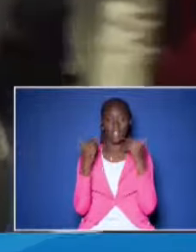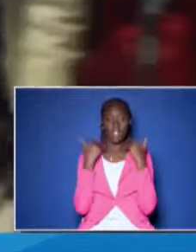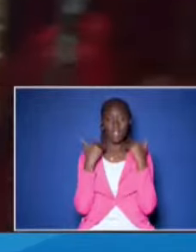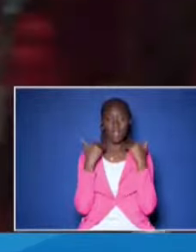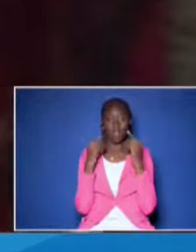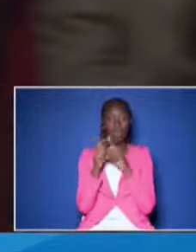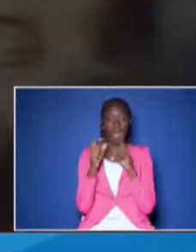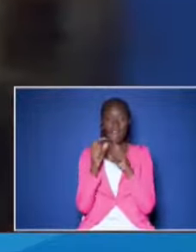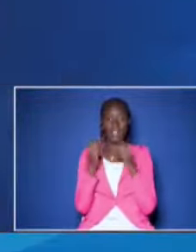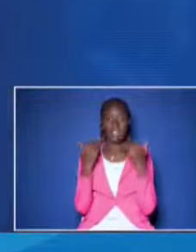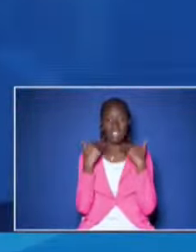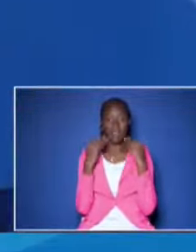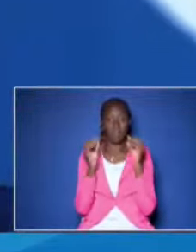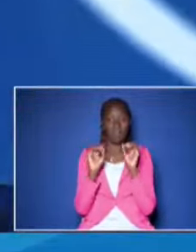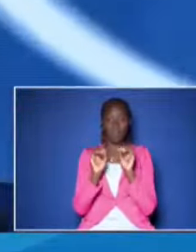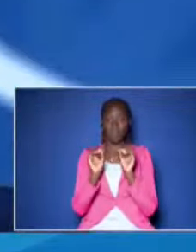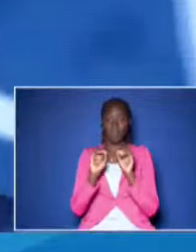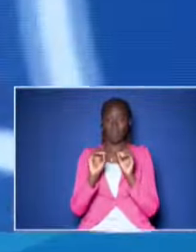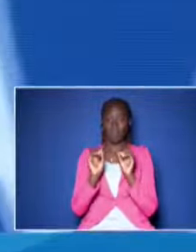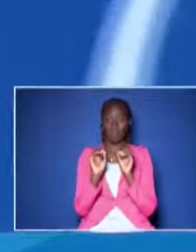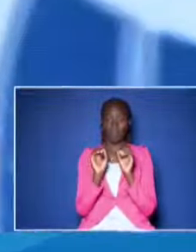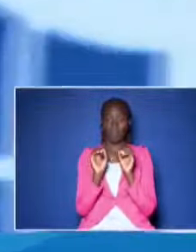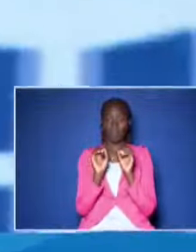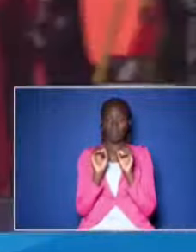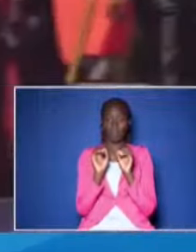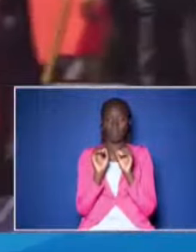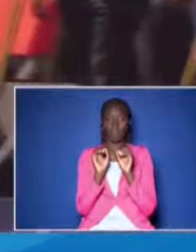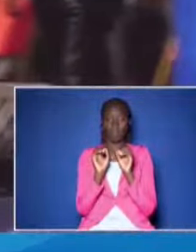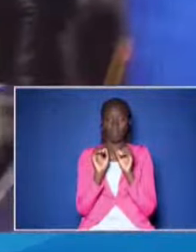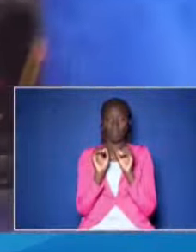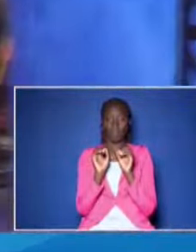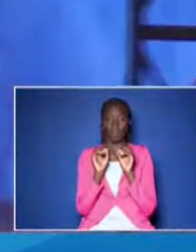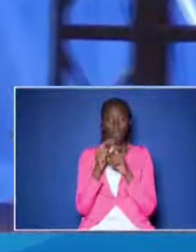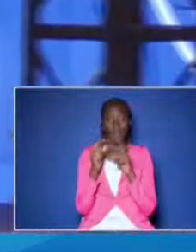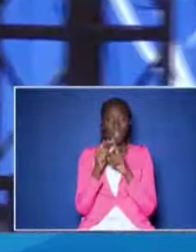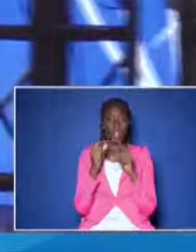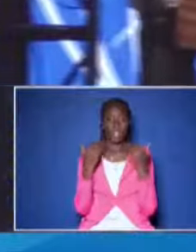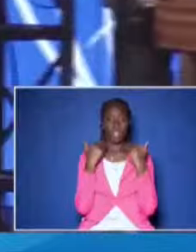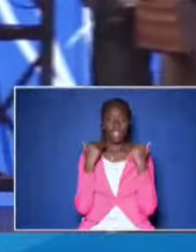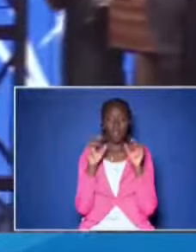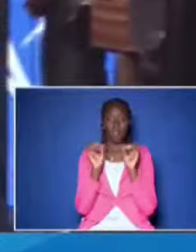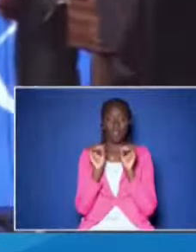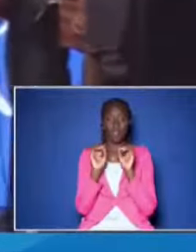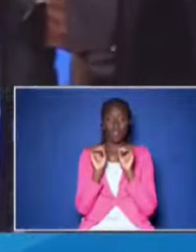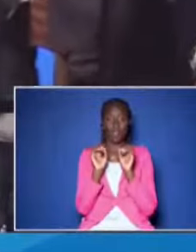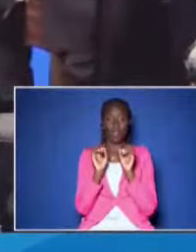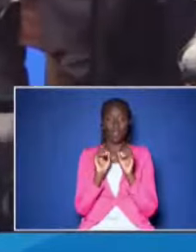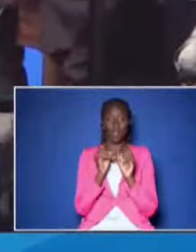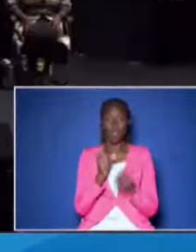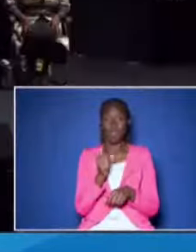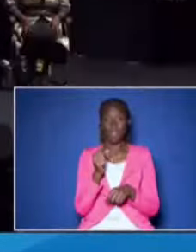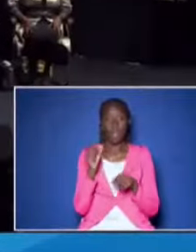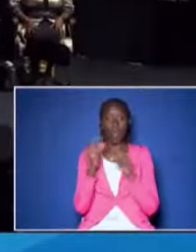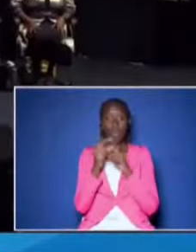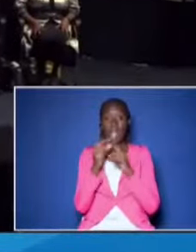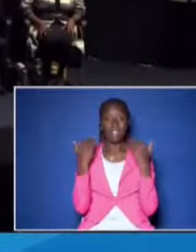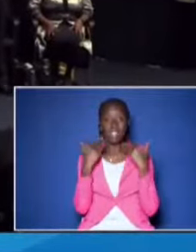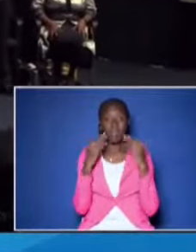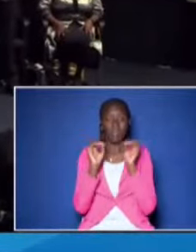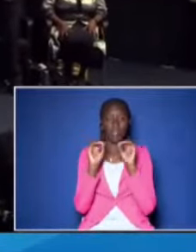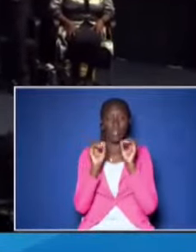word never sleep in your mind your heart never